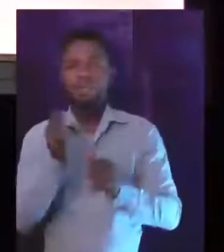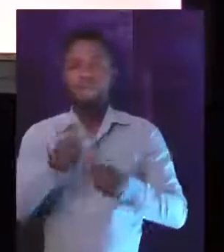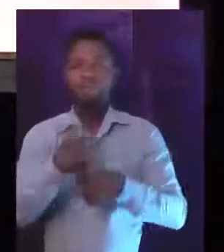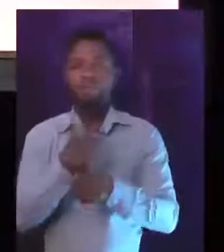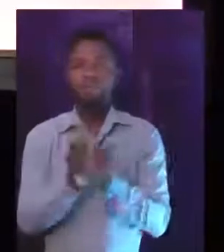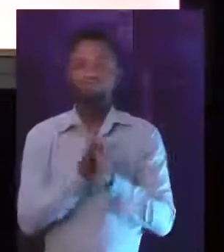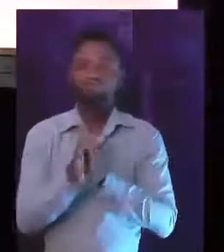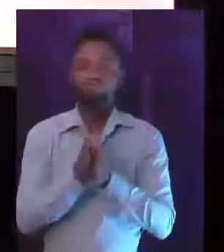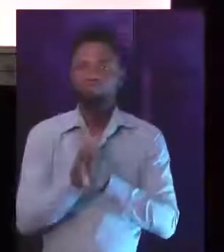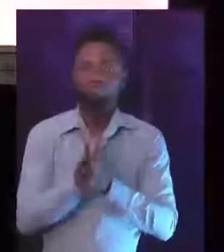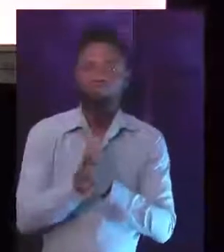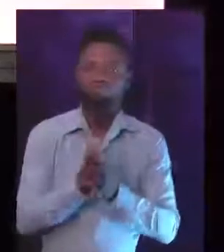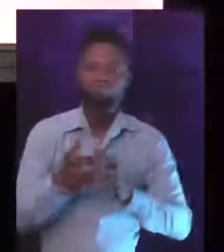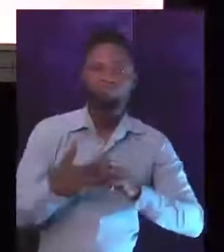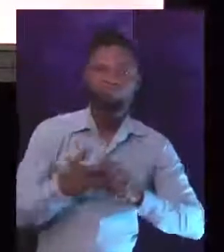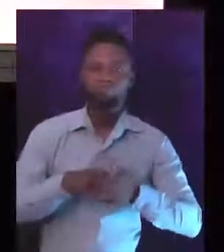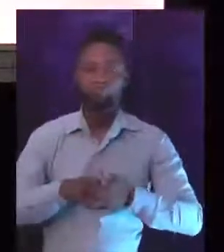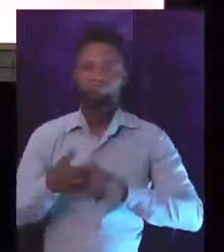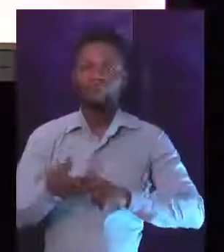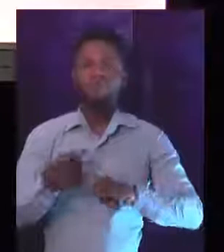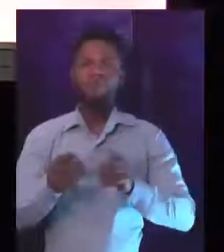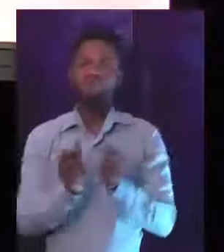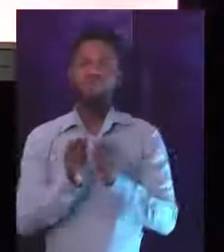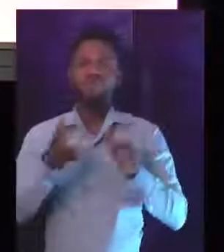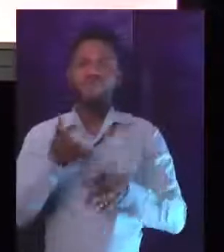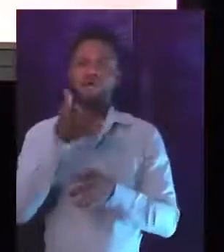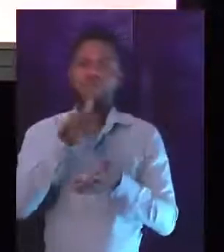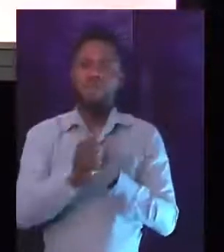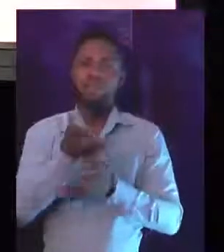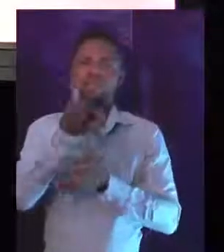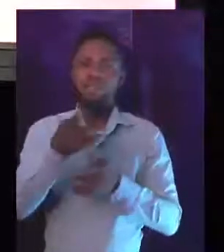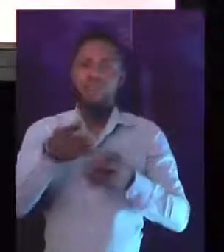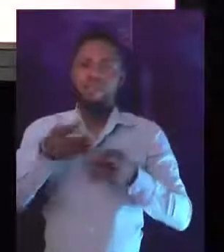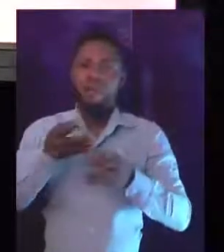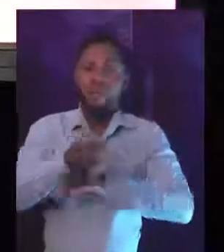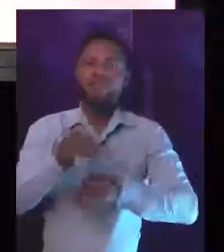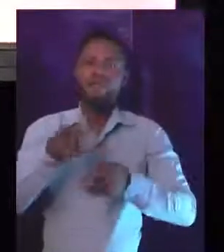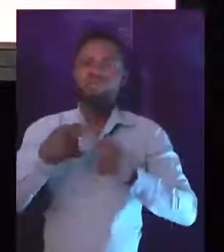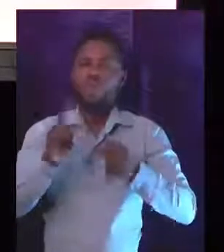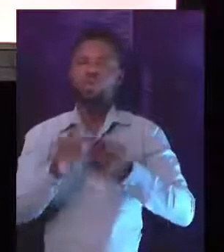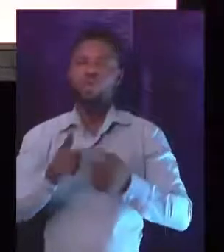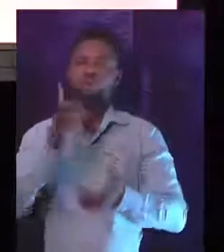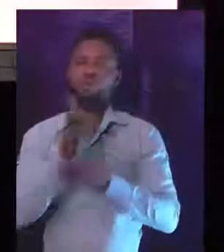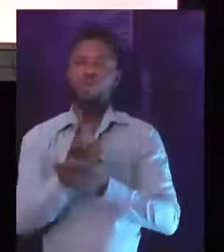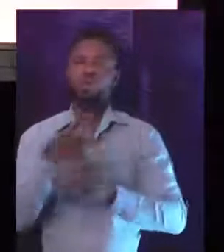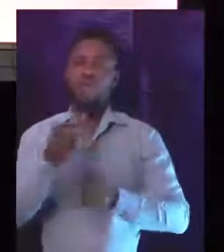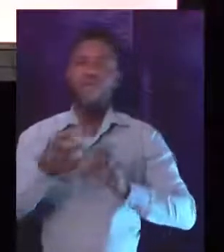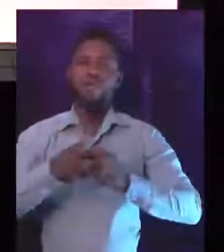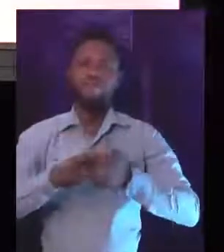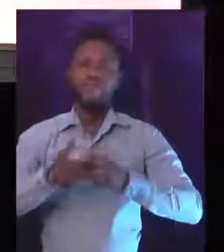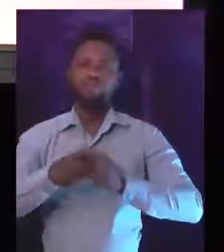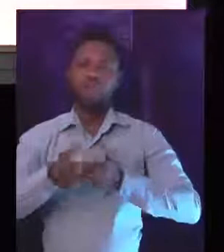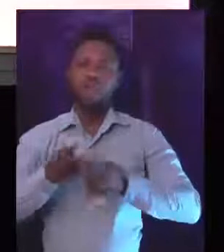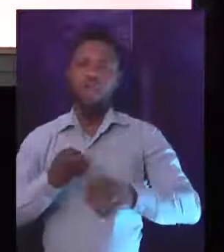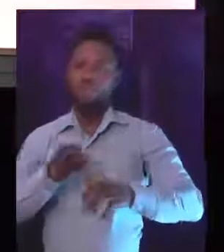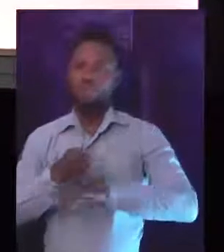oily substance that can make it to run faster and smoothly. But without that, there is a force trying to stop the movement.